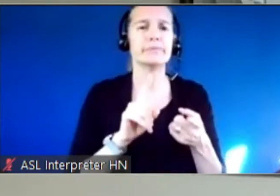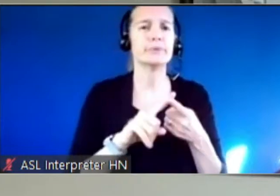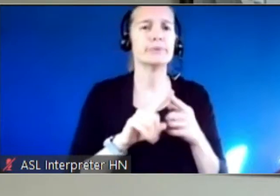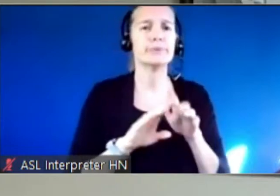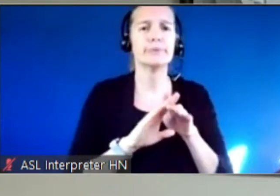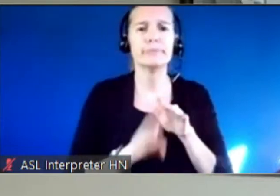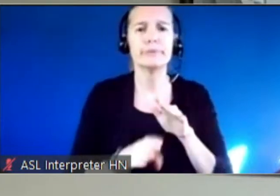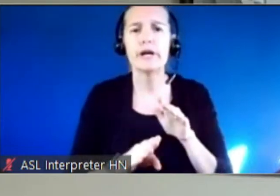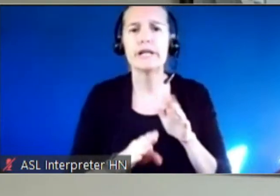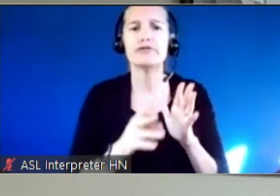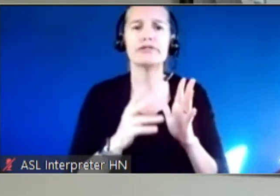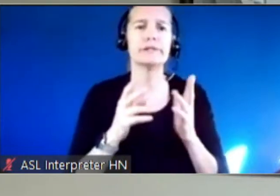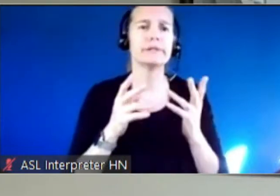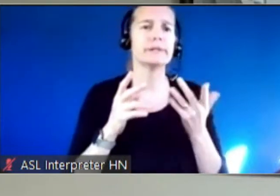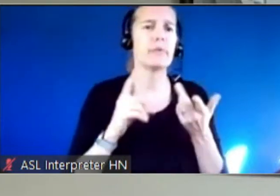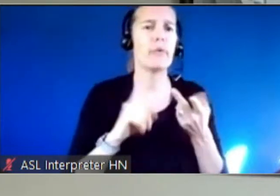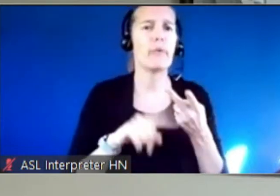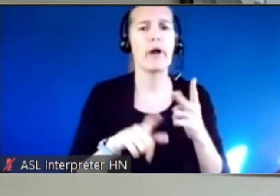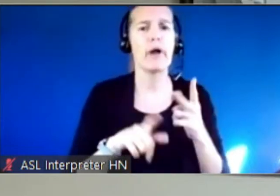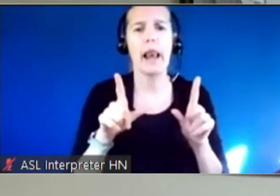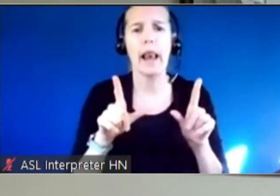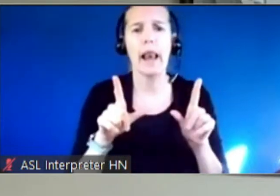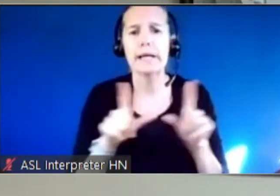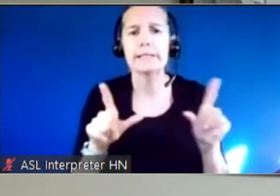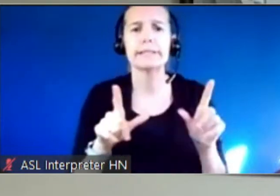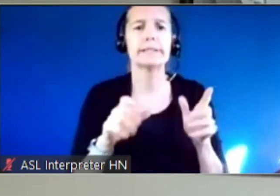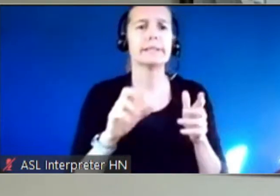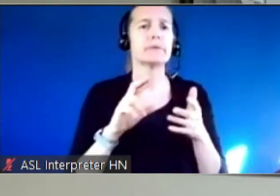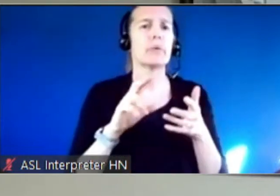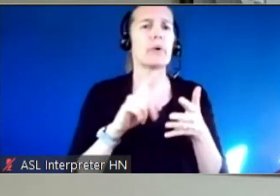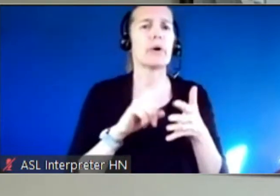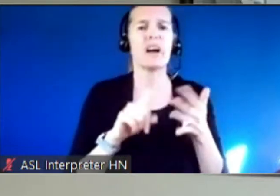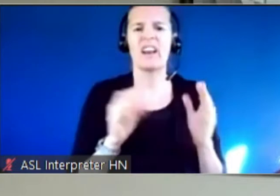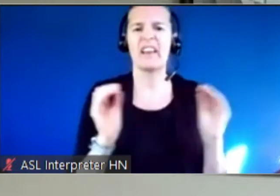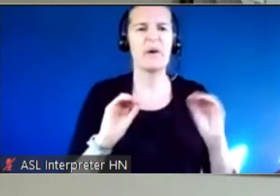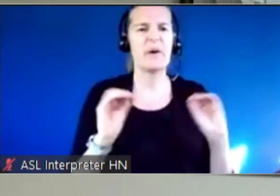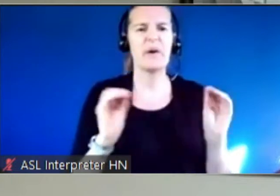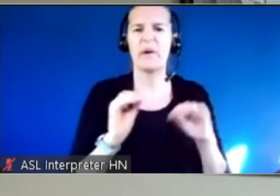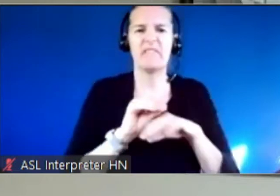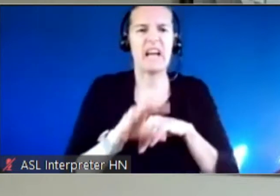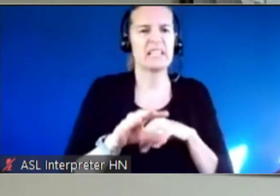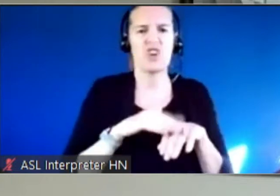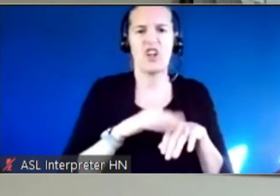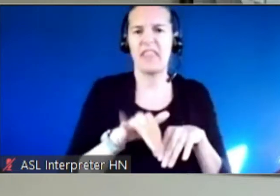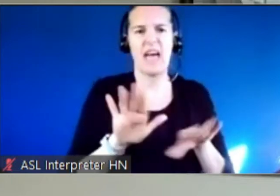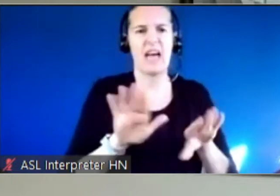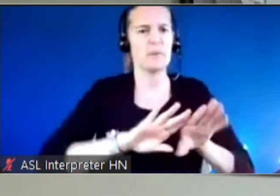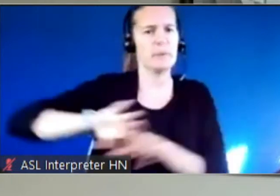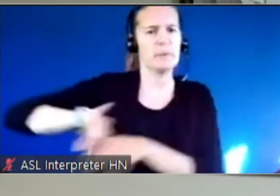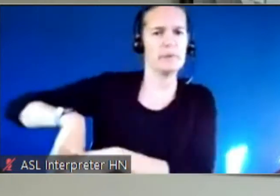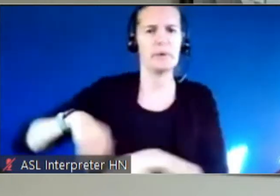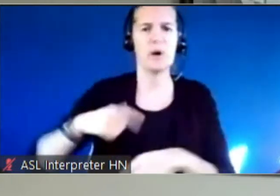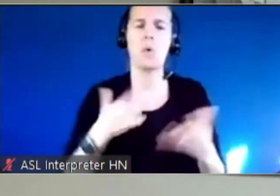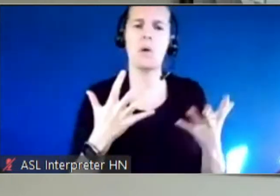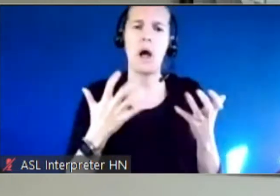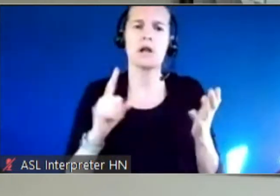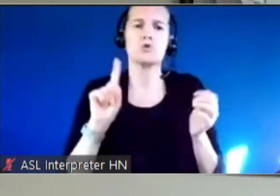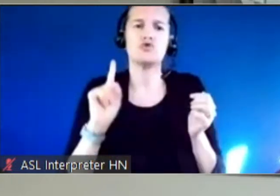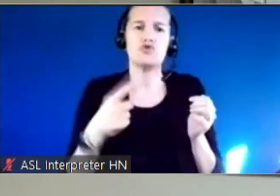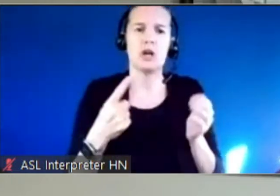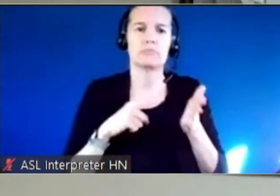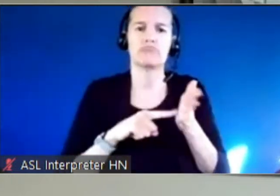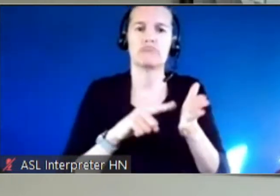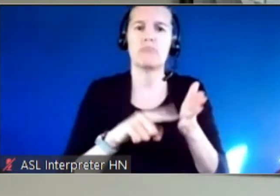license was at risk, and that we really wanted to do the contact investigation and tracing, not only